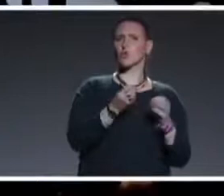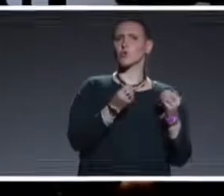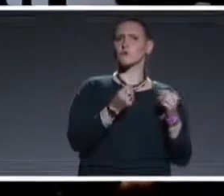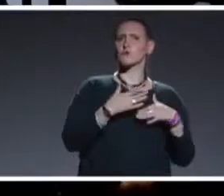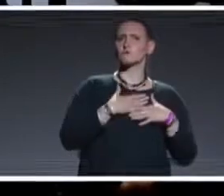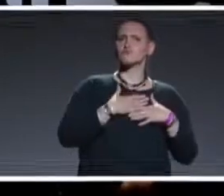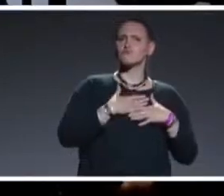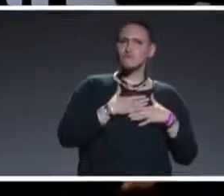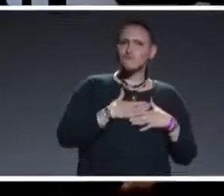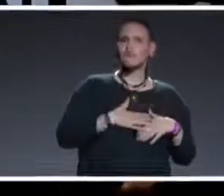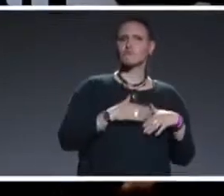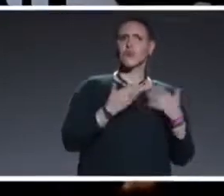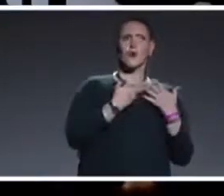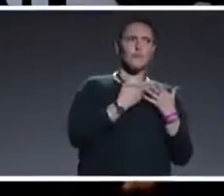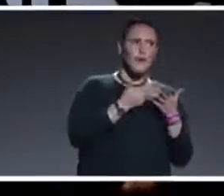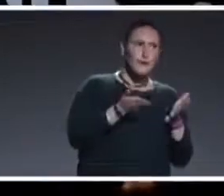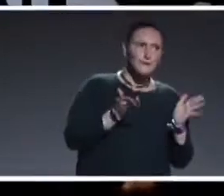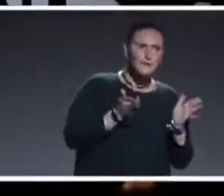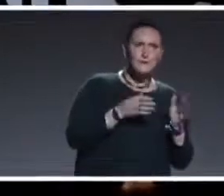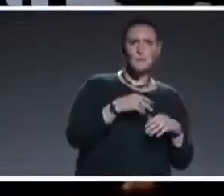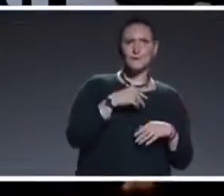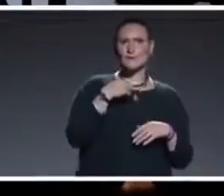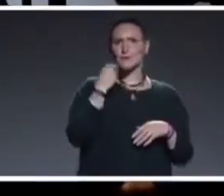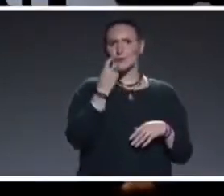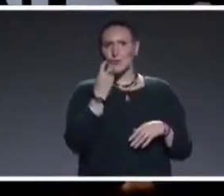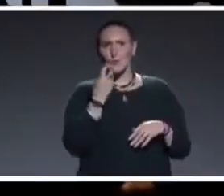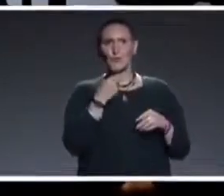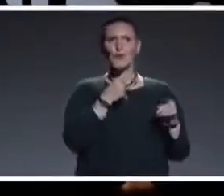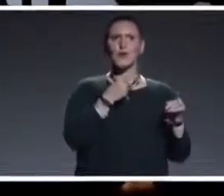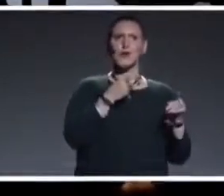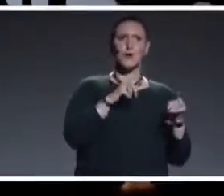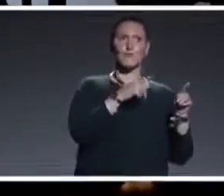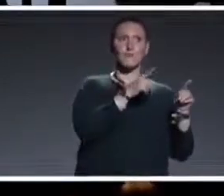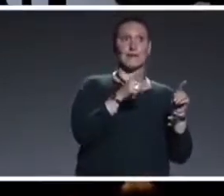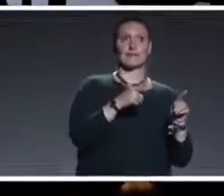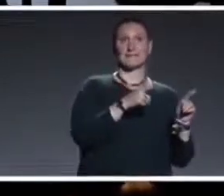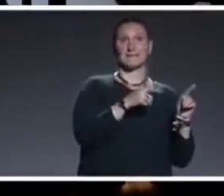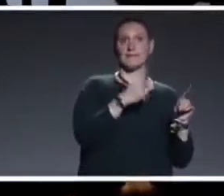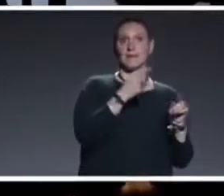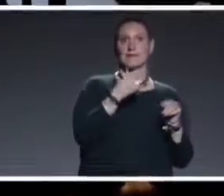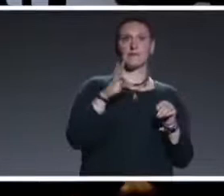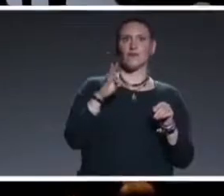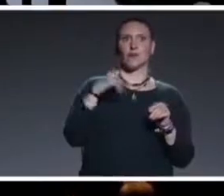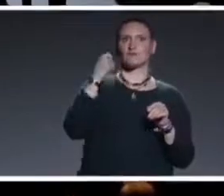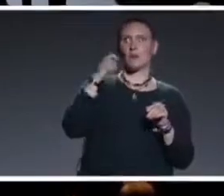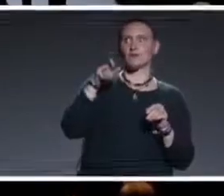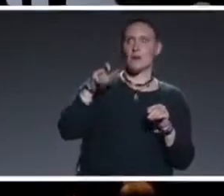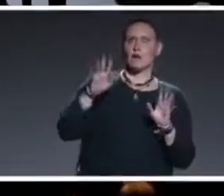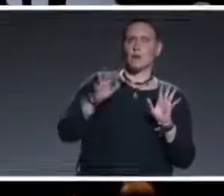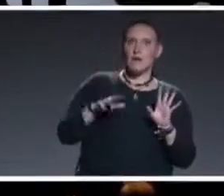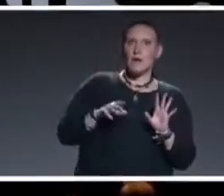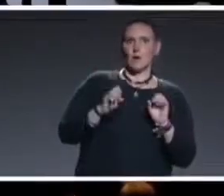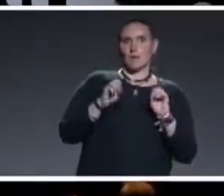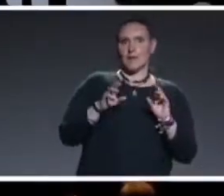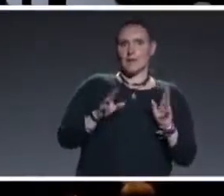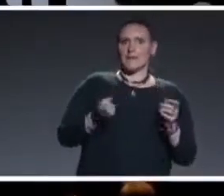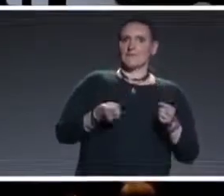open, and you try to make this for an actor so that they can let their heart just come